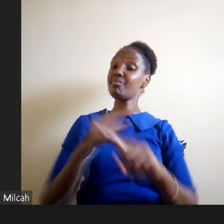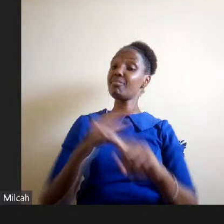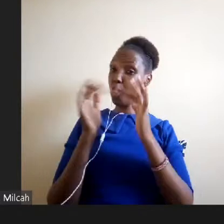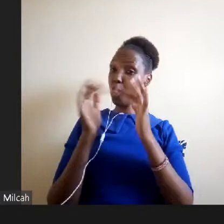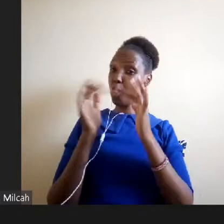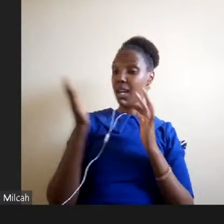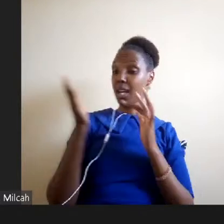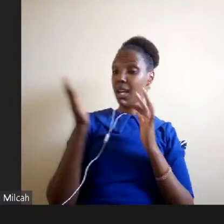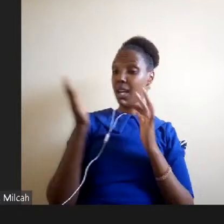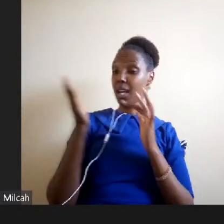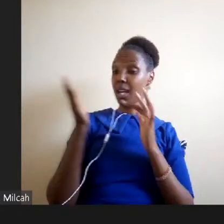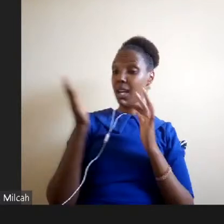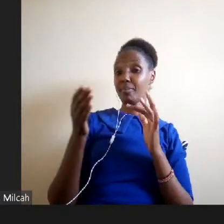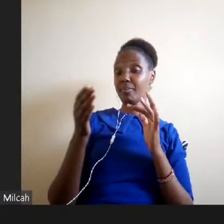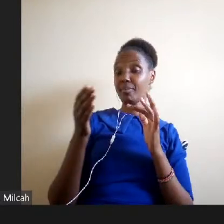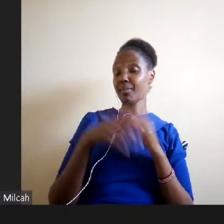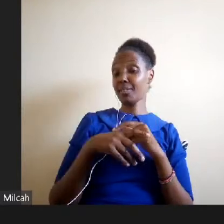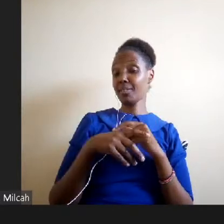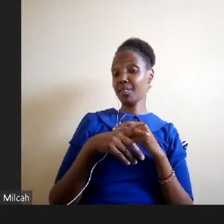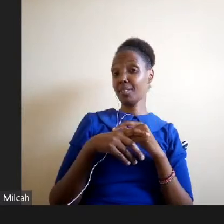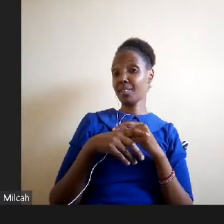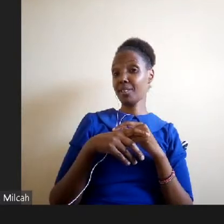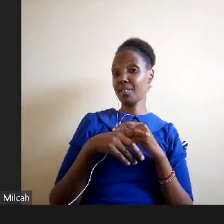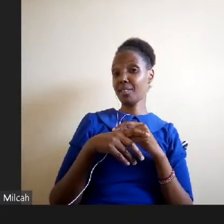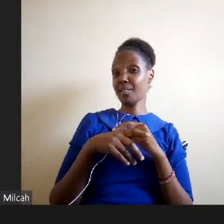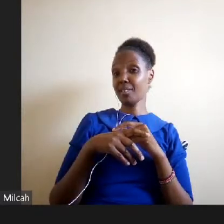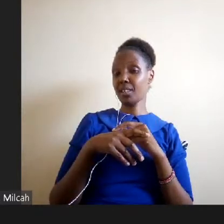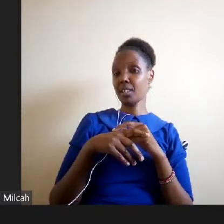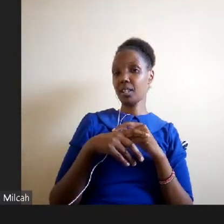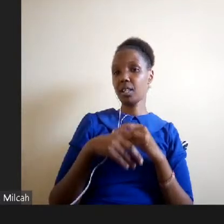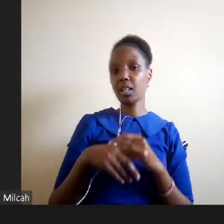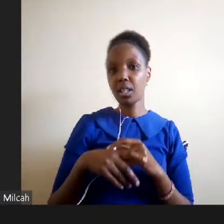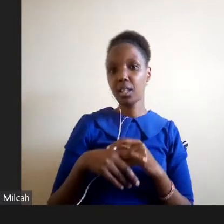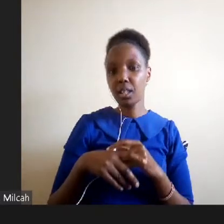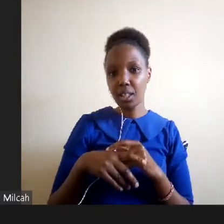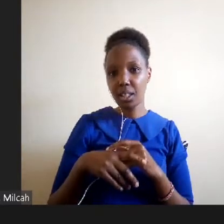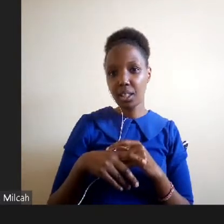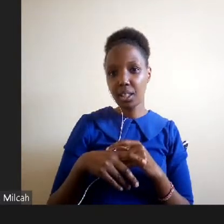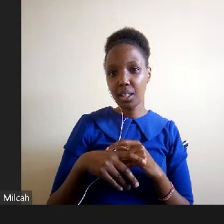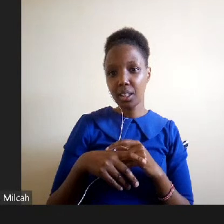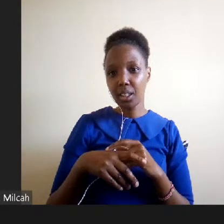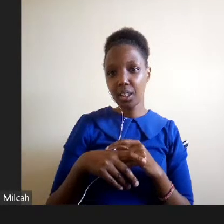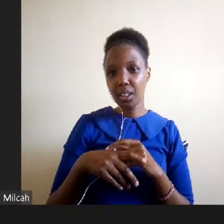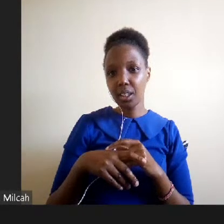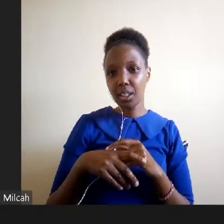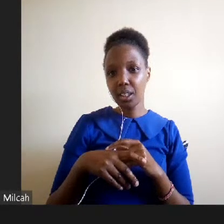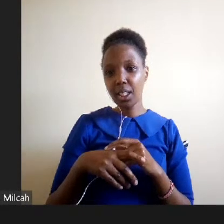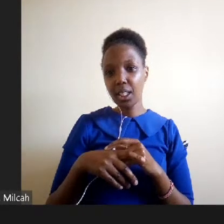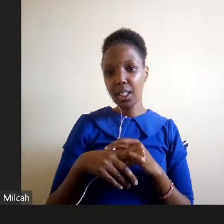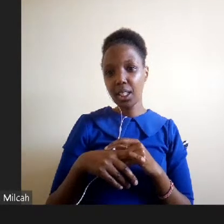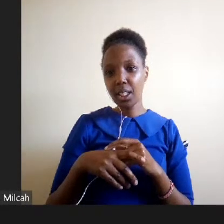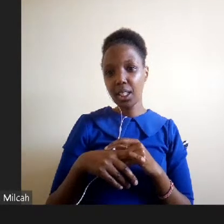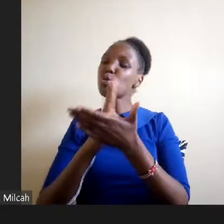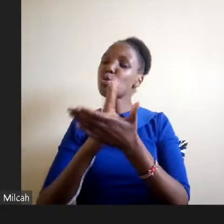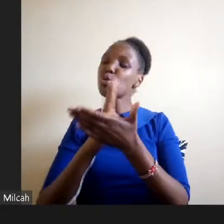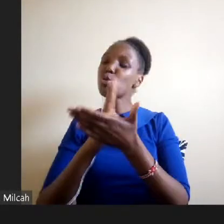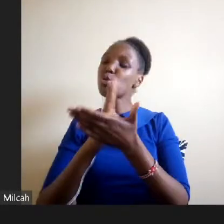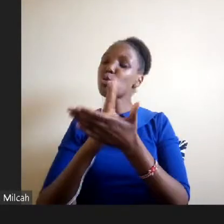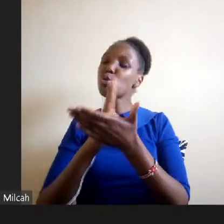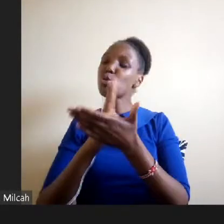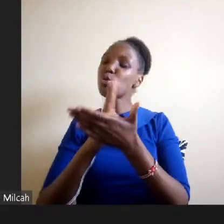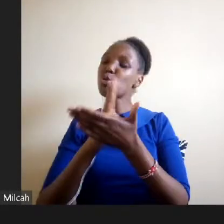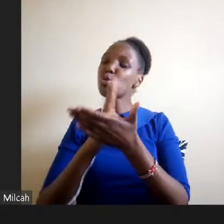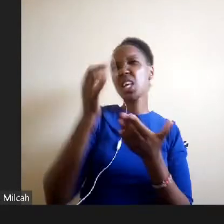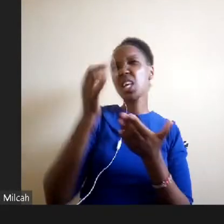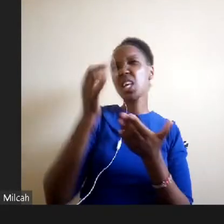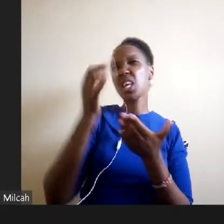become virtual. So I need to be able to just hear from you, participants, if you're able to share with us the different sorts of bullying and